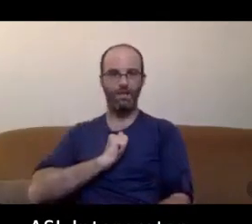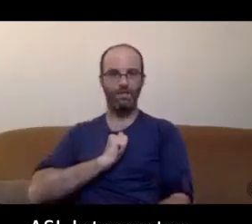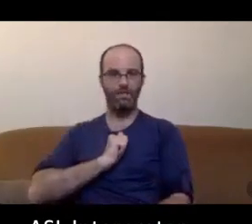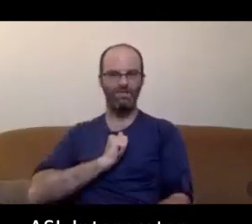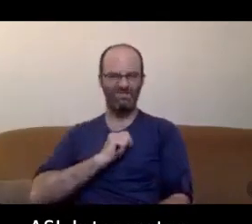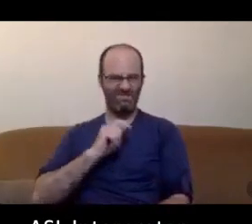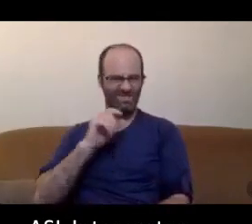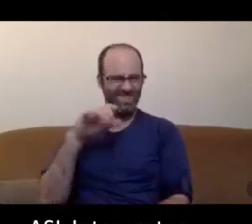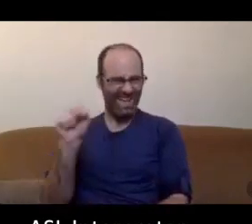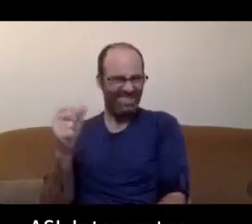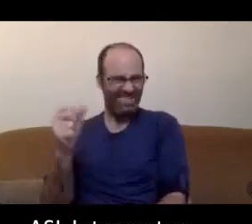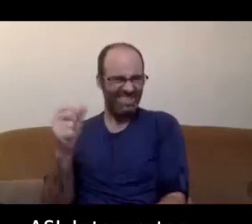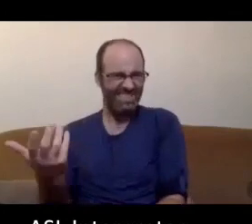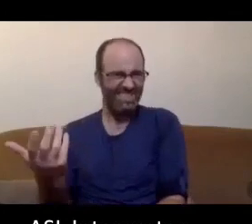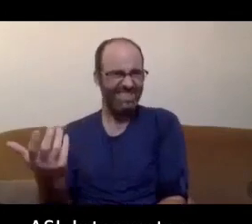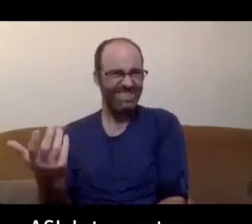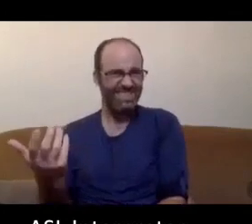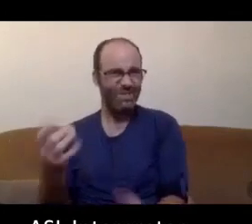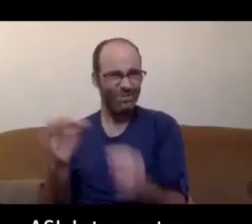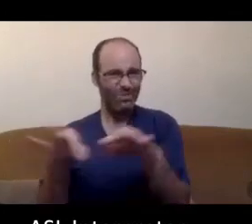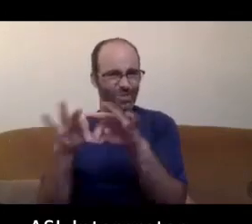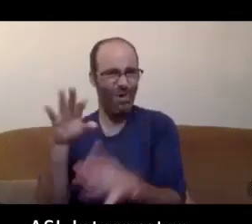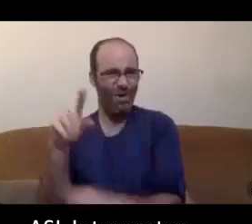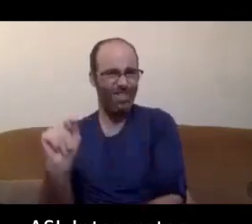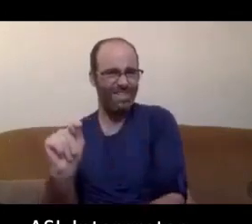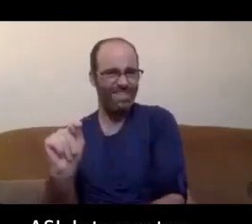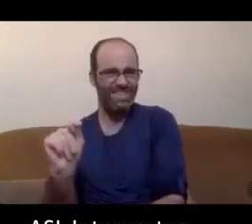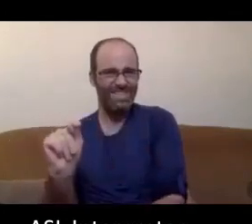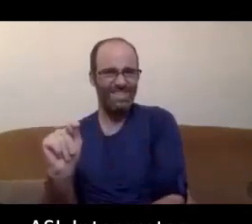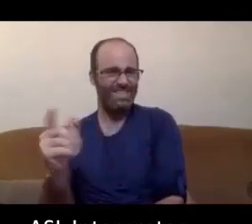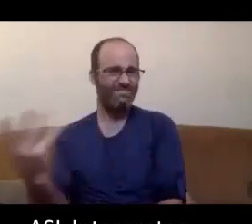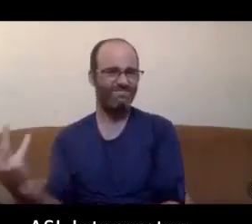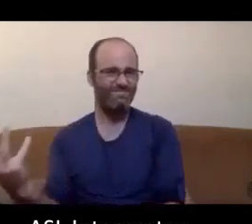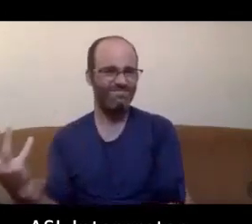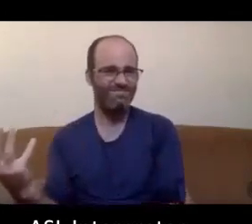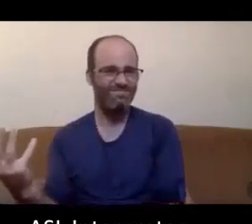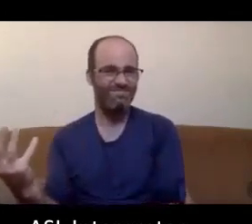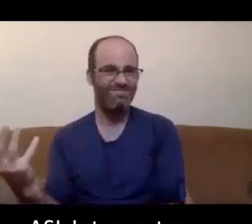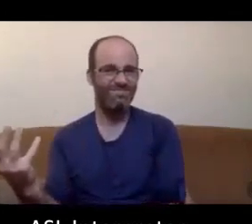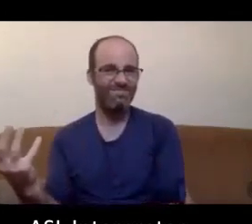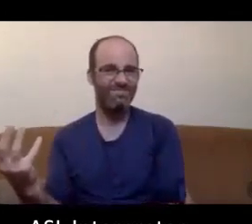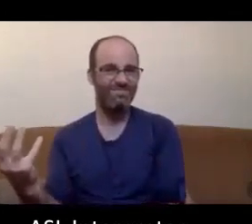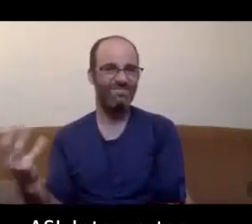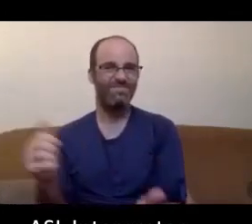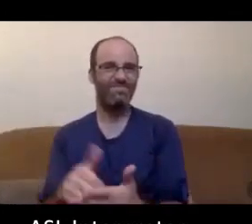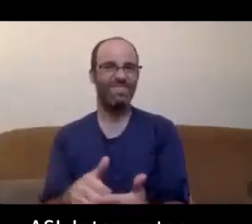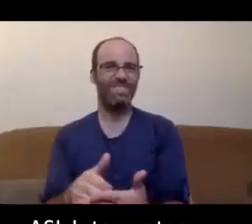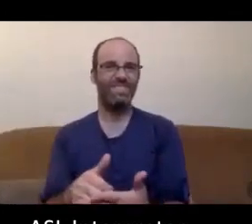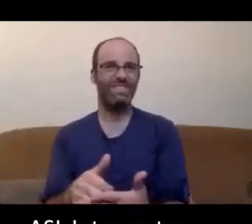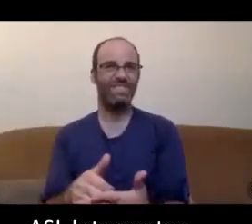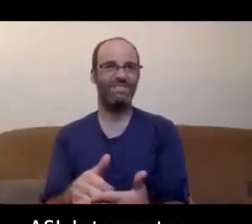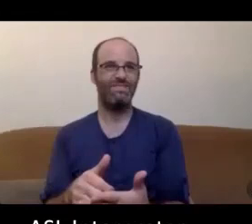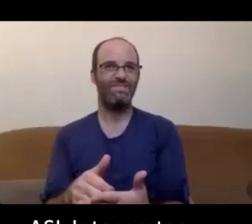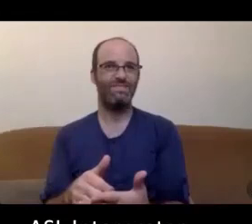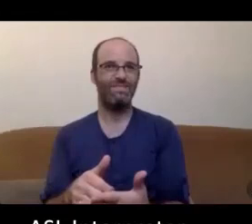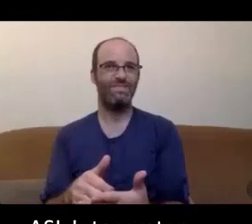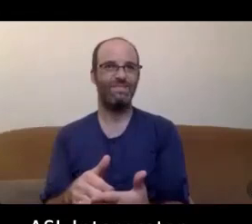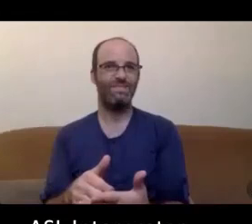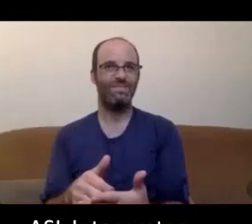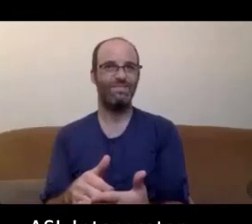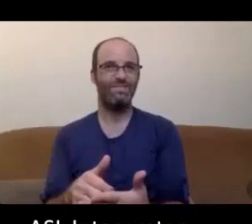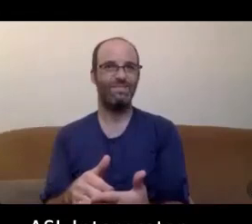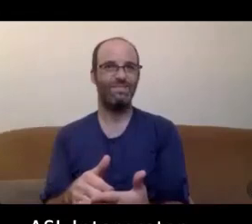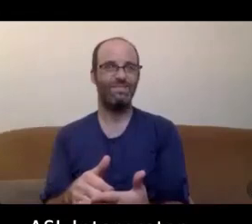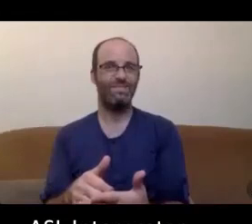idea that you could ignorantly exclude swathes